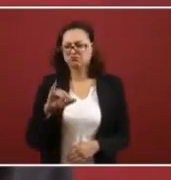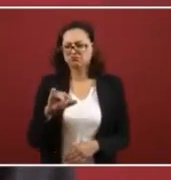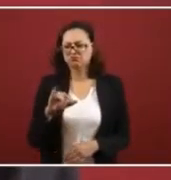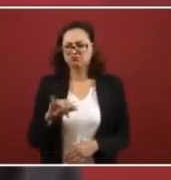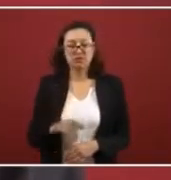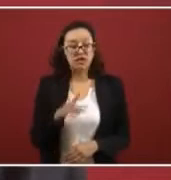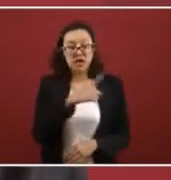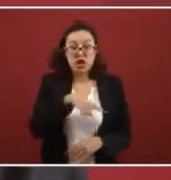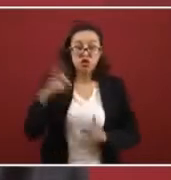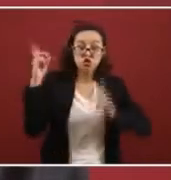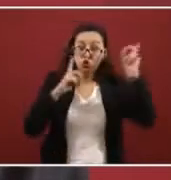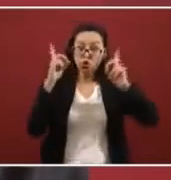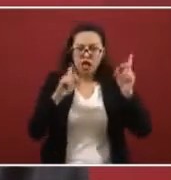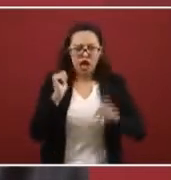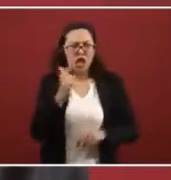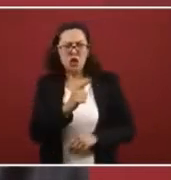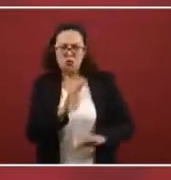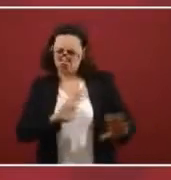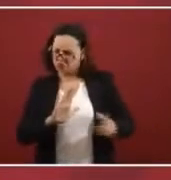no doubt.